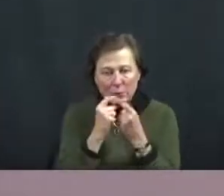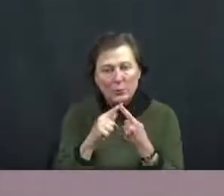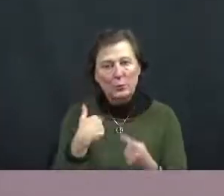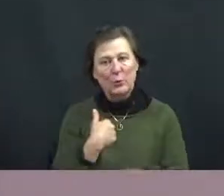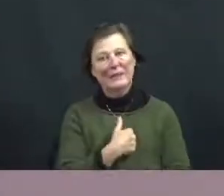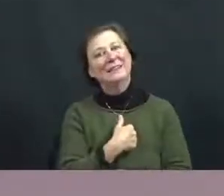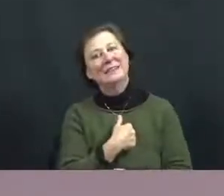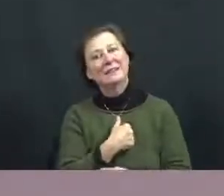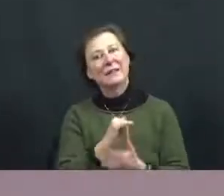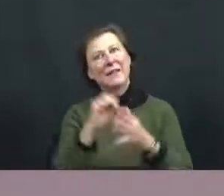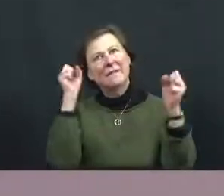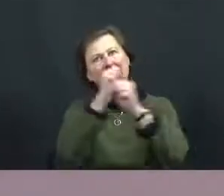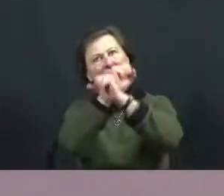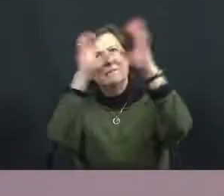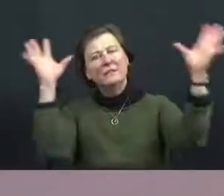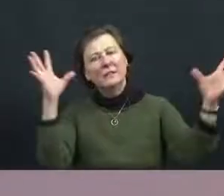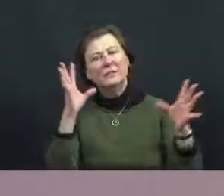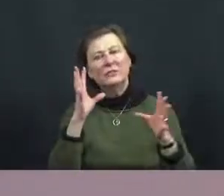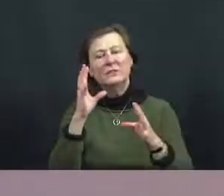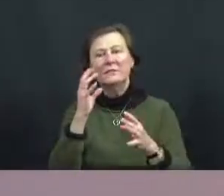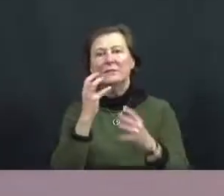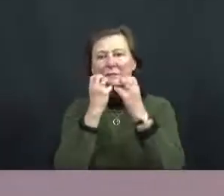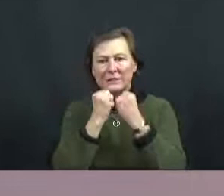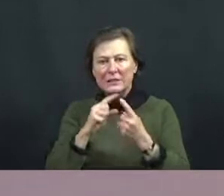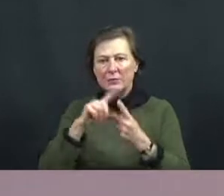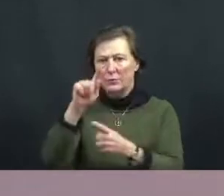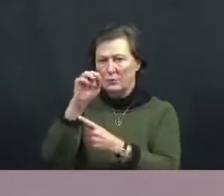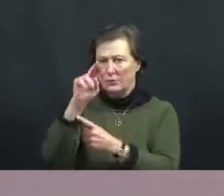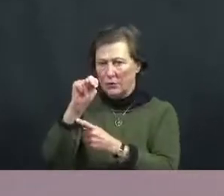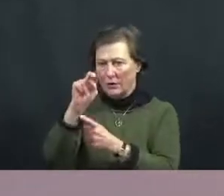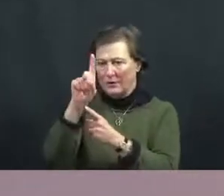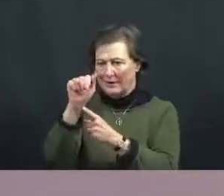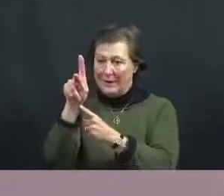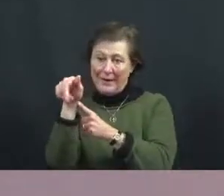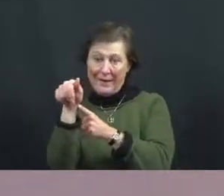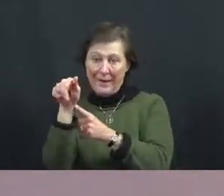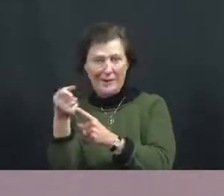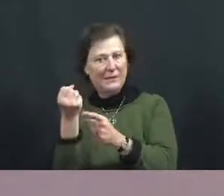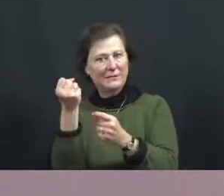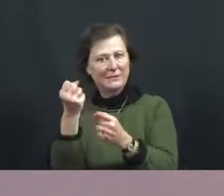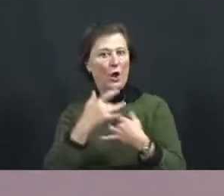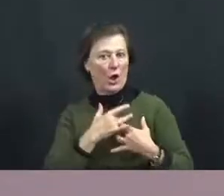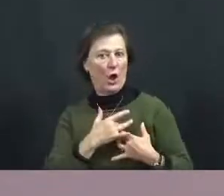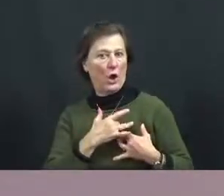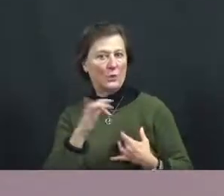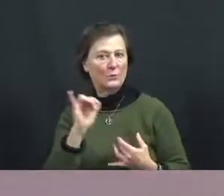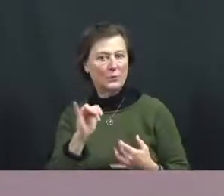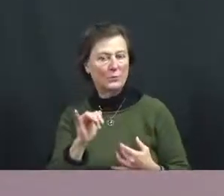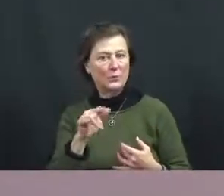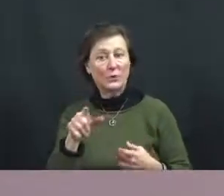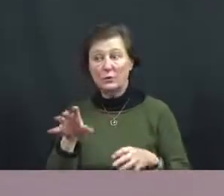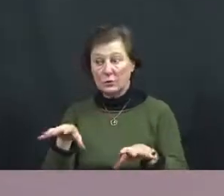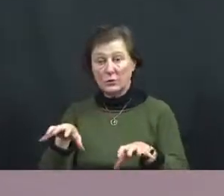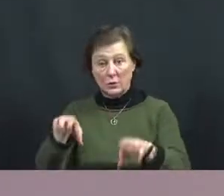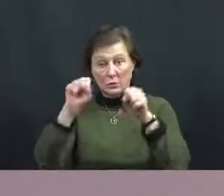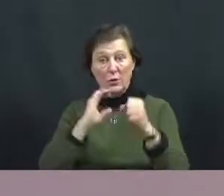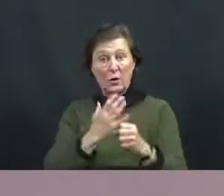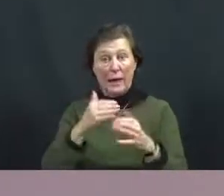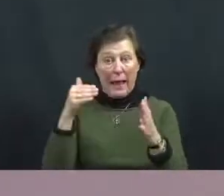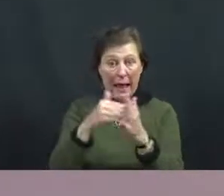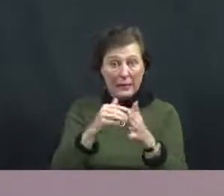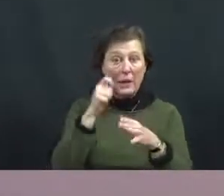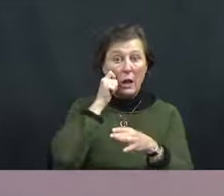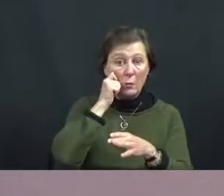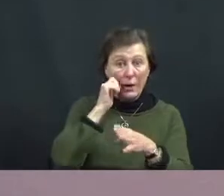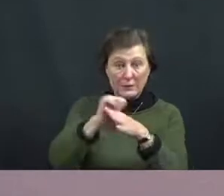And it's a vision dear to Tandeka's heart, too. Yet when she took the anti-racist training our association